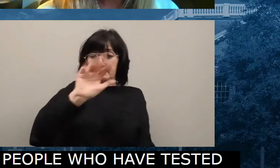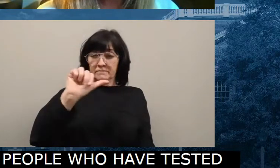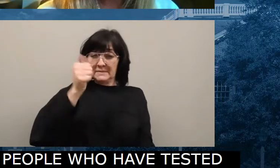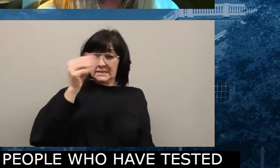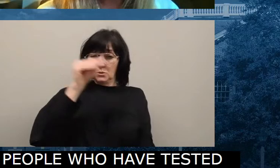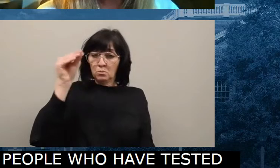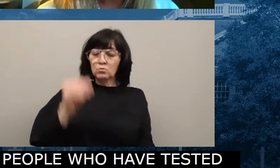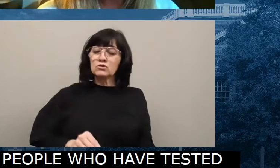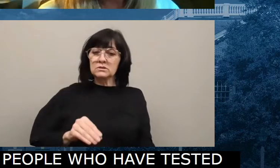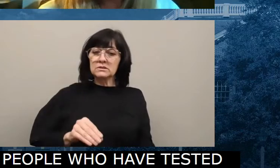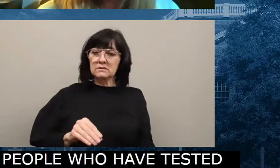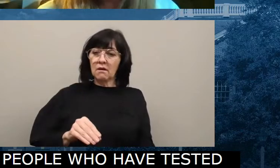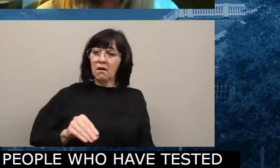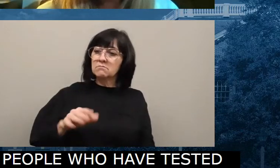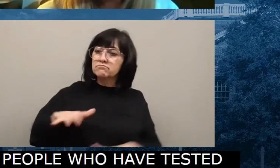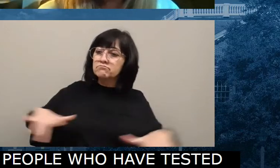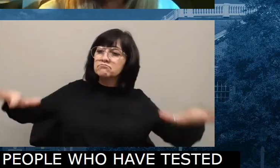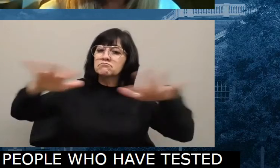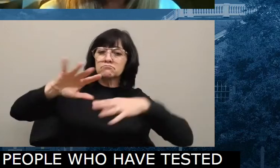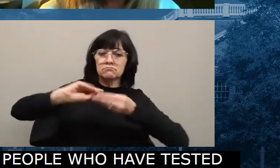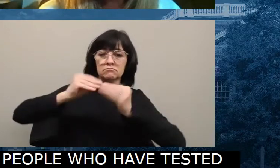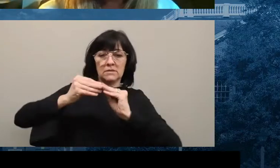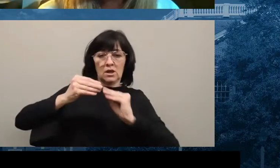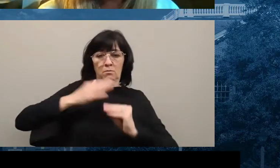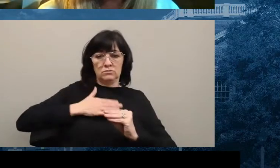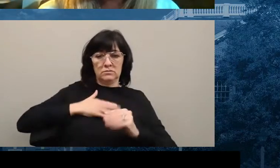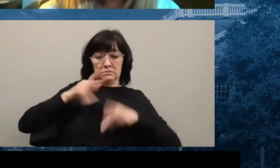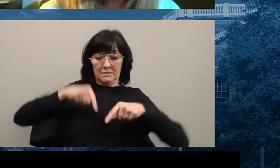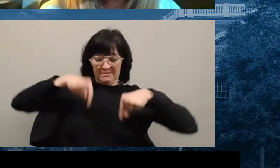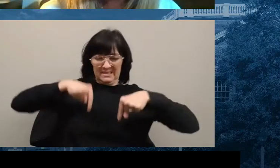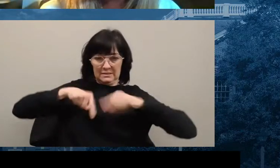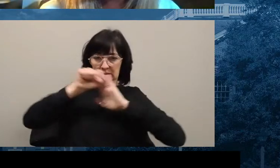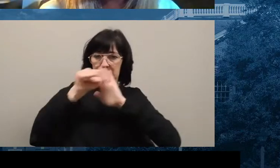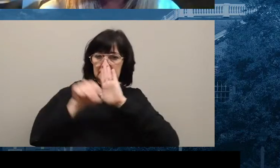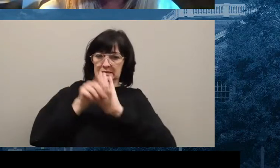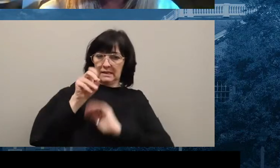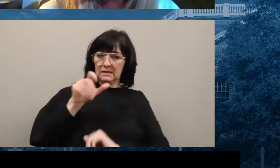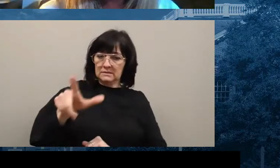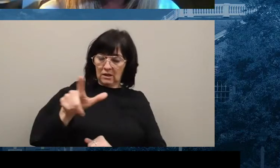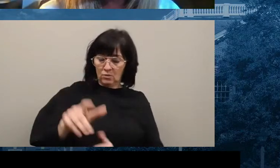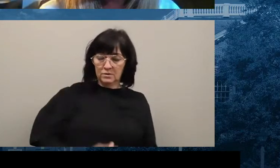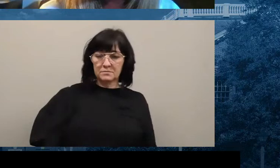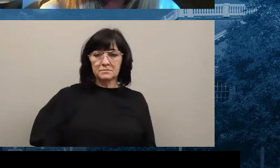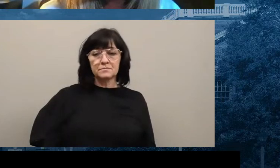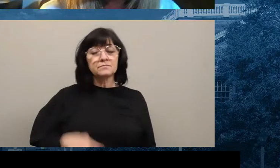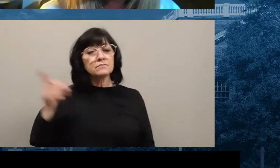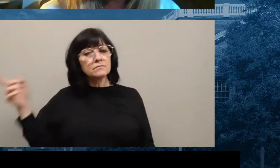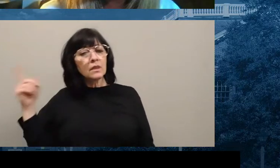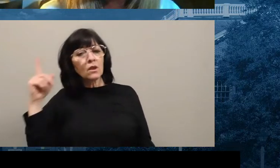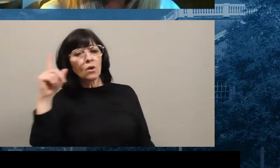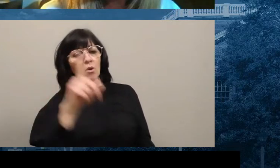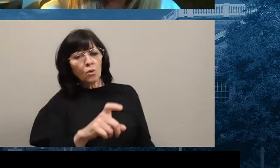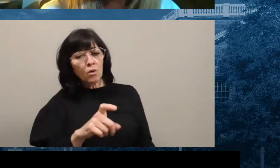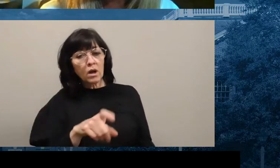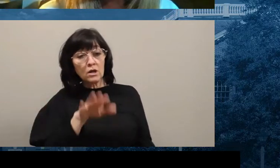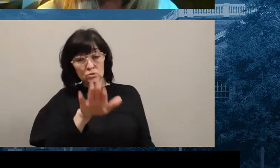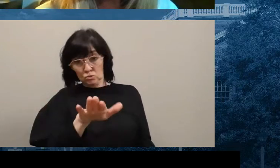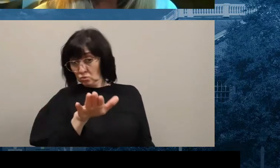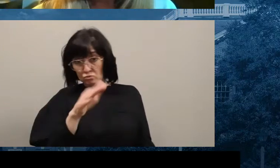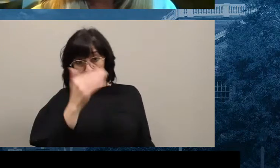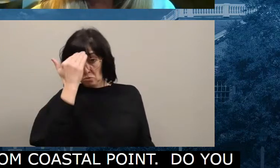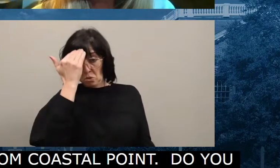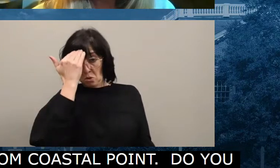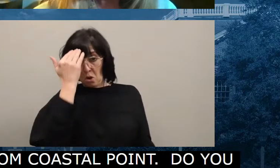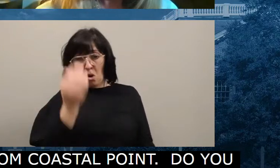And the second question, similar from Laura Walter at Coastal Point, do you have any idea of how many Delawareans might have had COVID twice, and